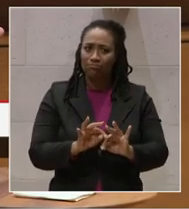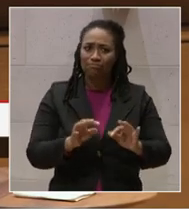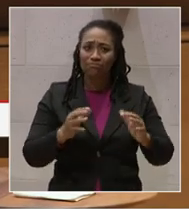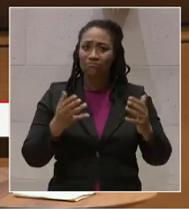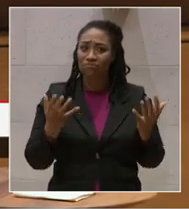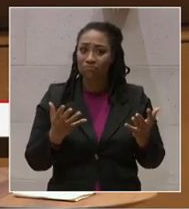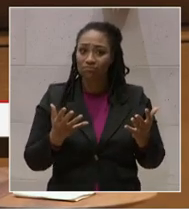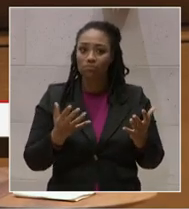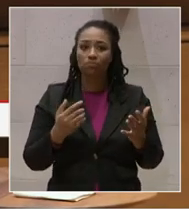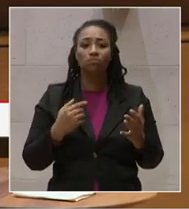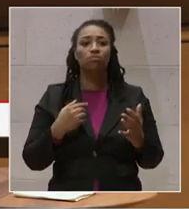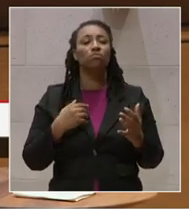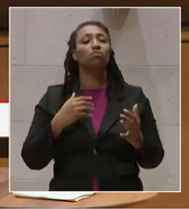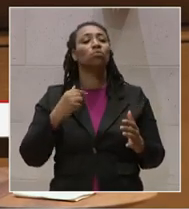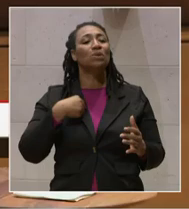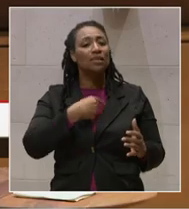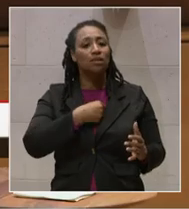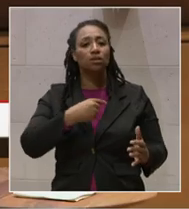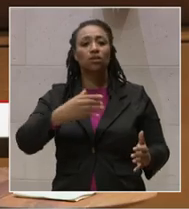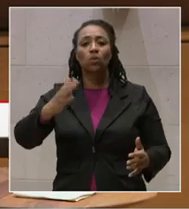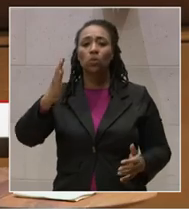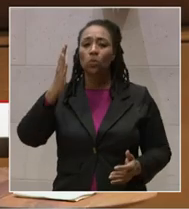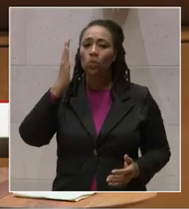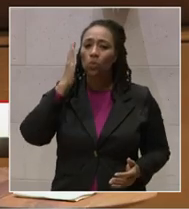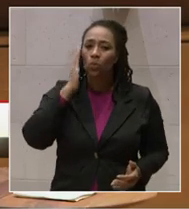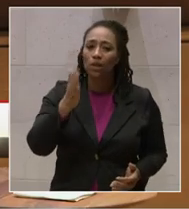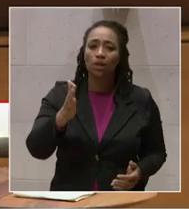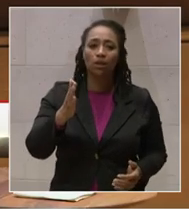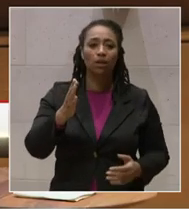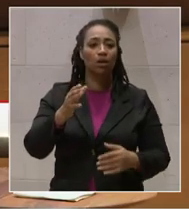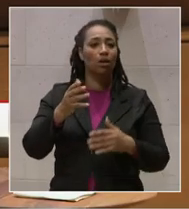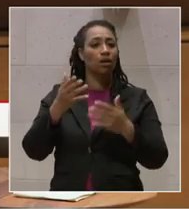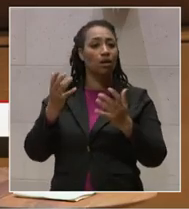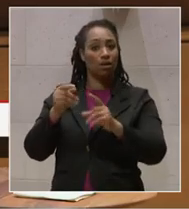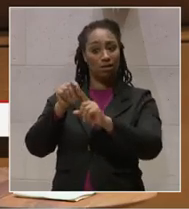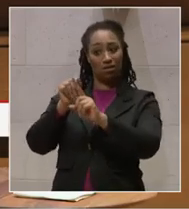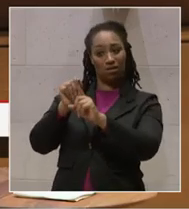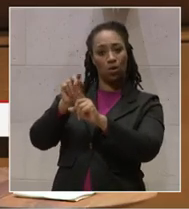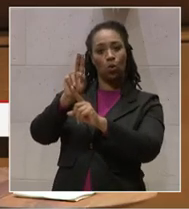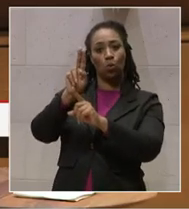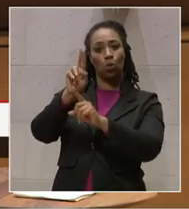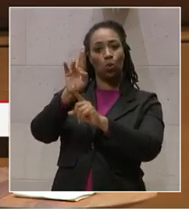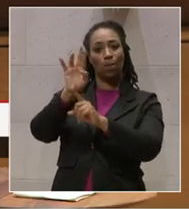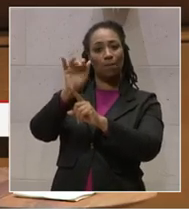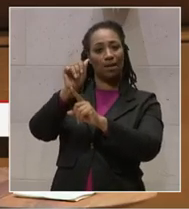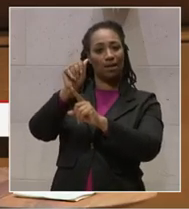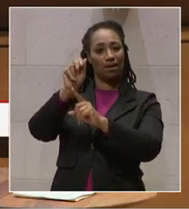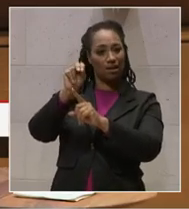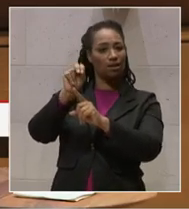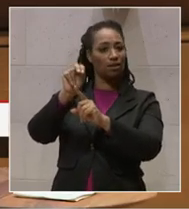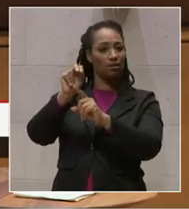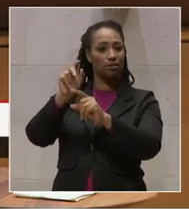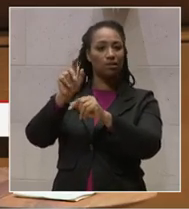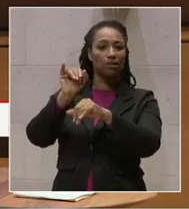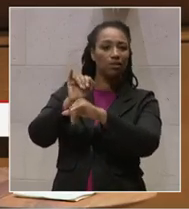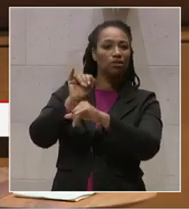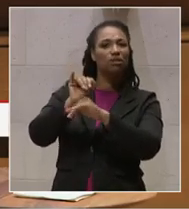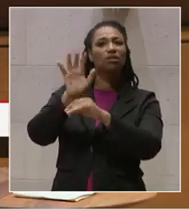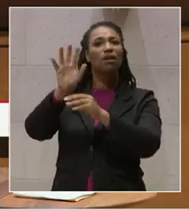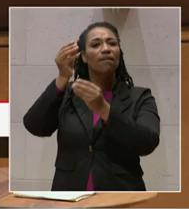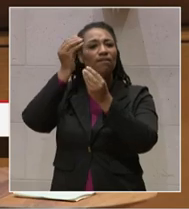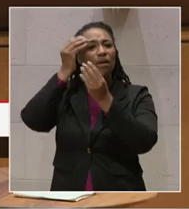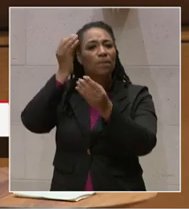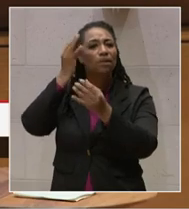using the Urban Institute's information and data and sort of direction, developing a comprehensive